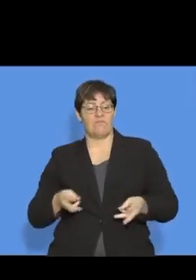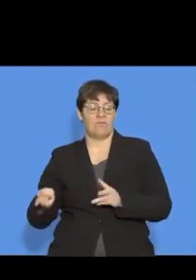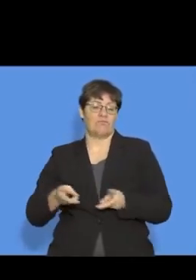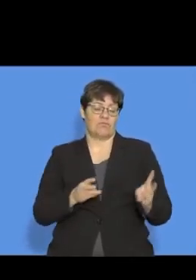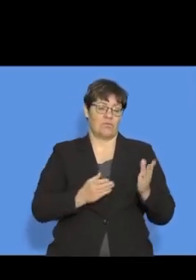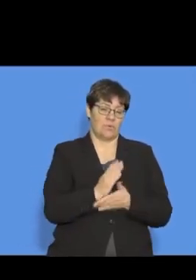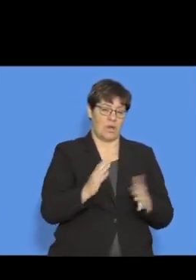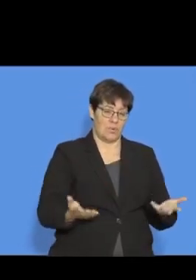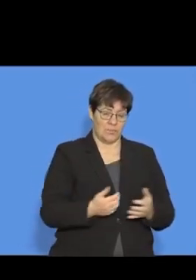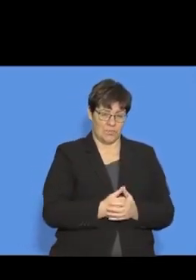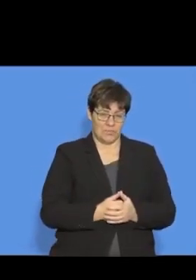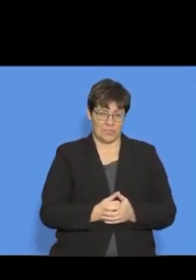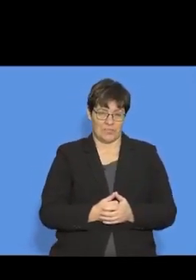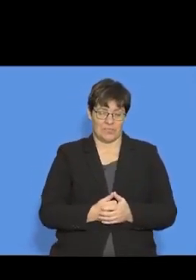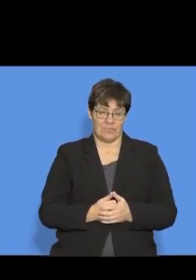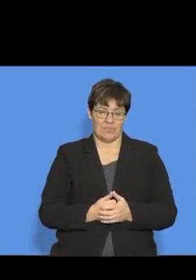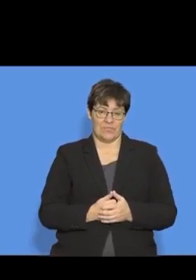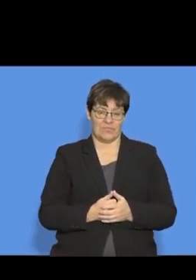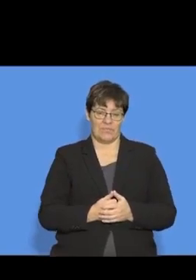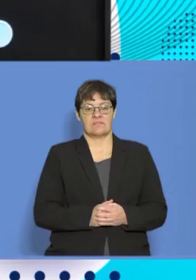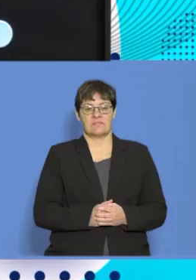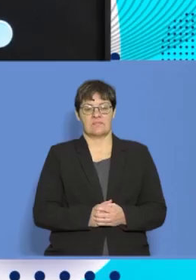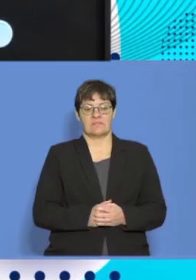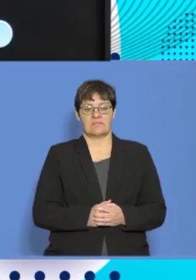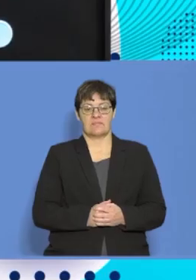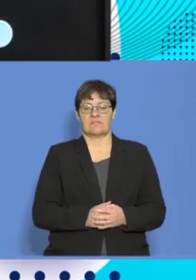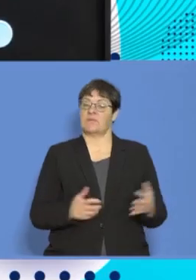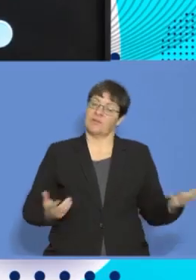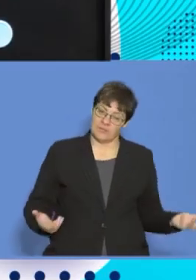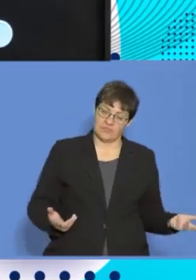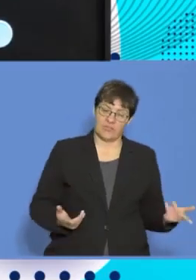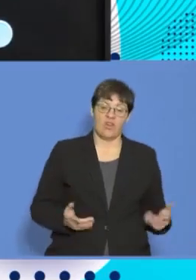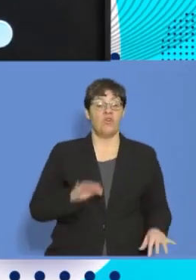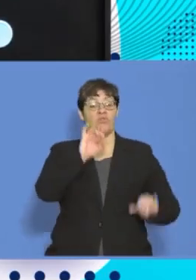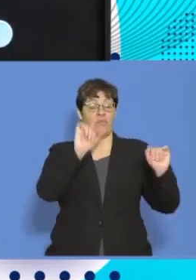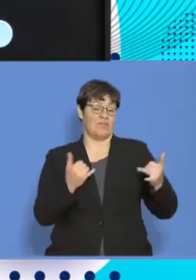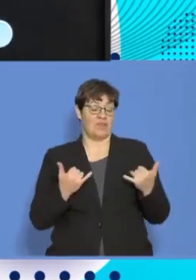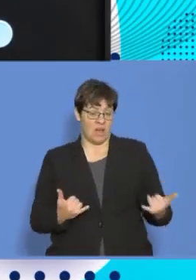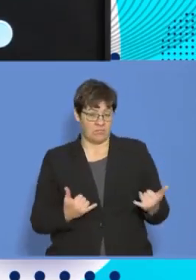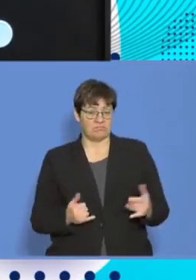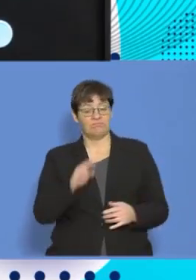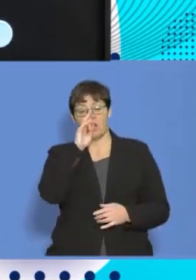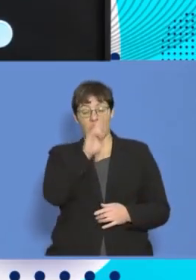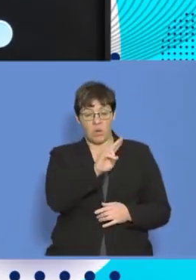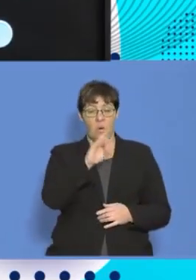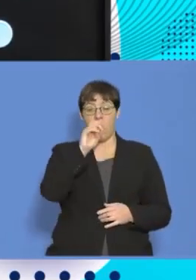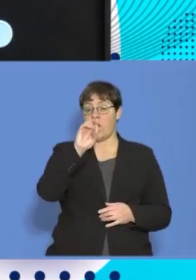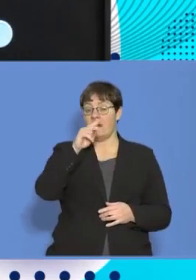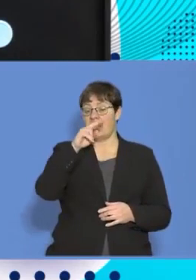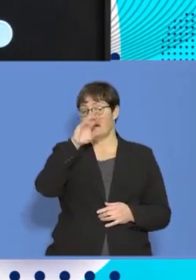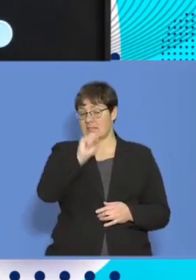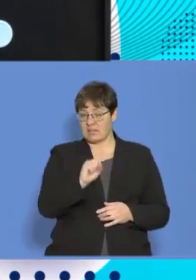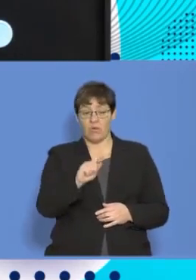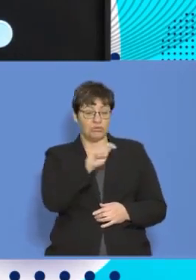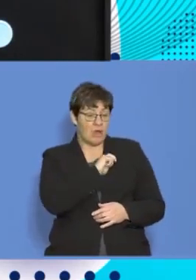to note the pathway that food moves through. Well guys, that's a wrap for this segment. We've just looked at the organs. Trust that you're